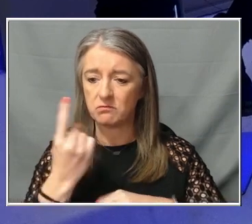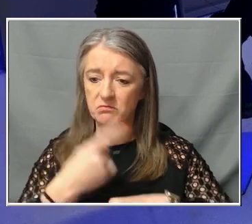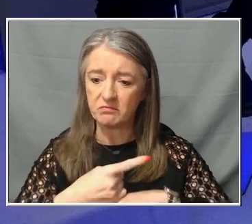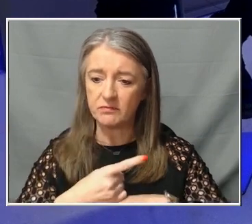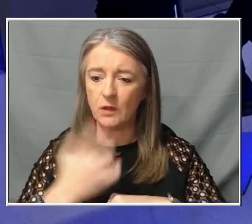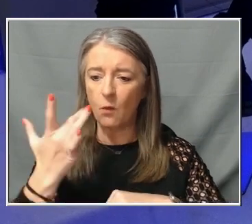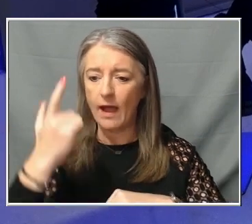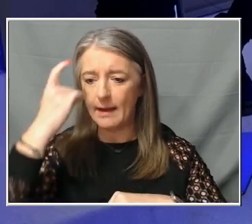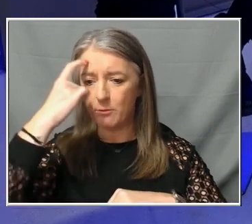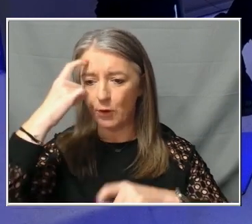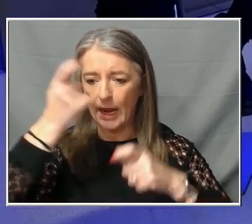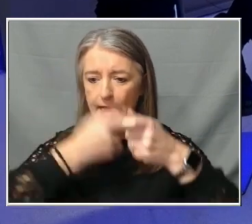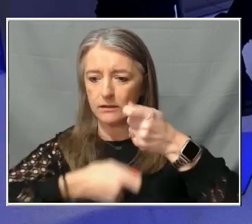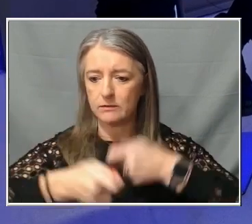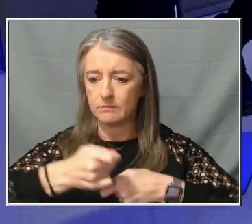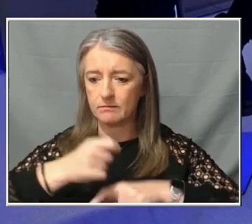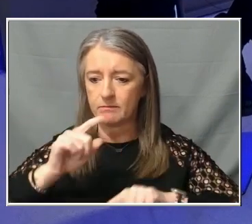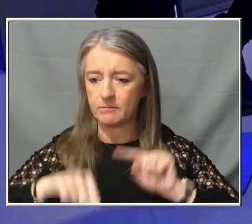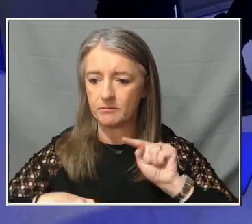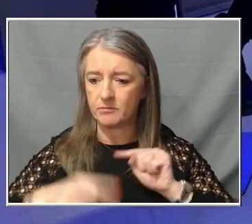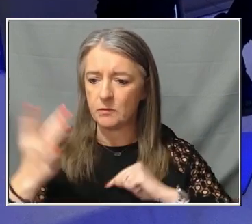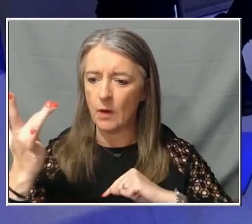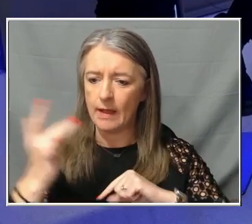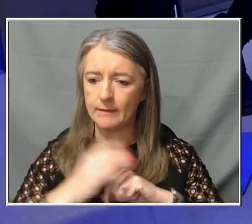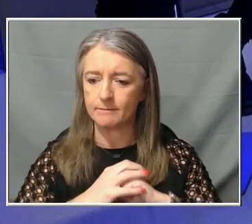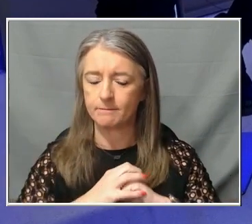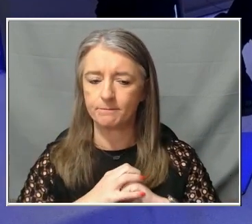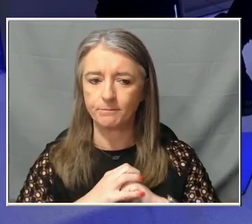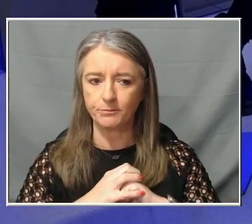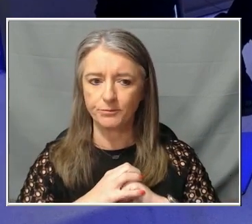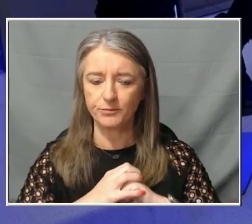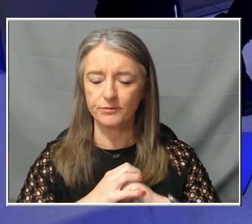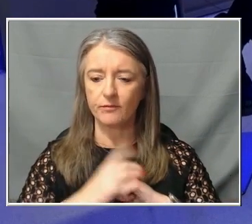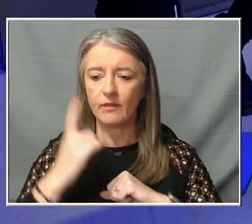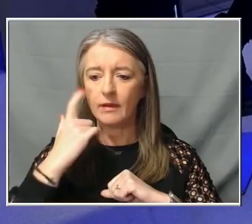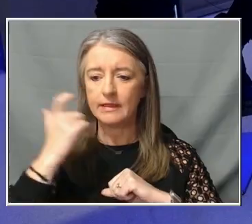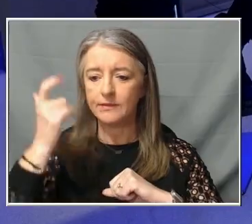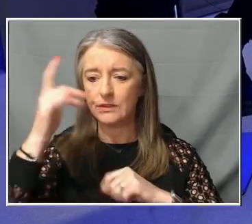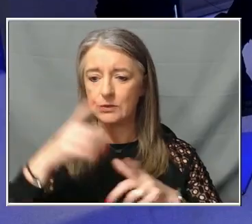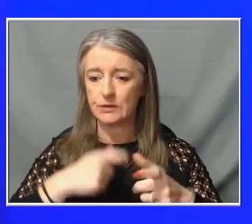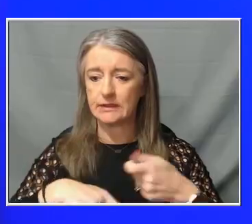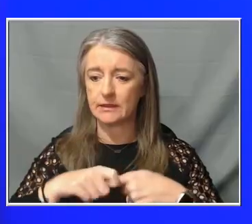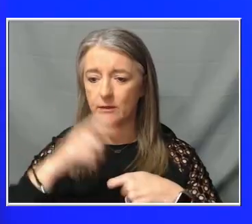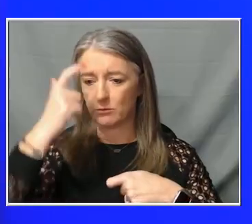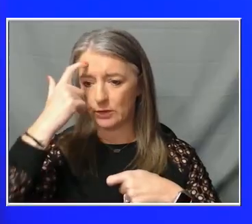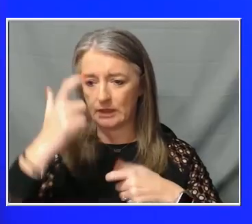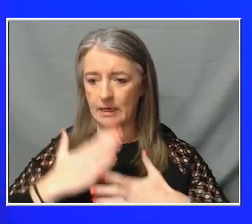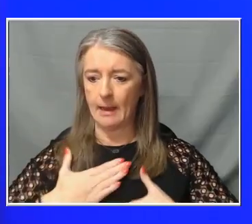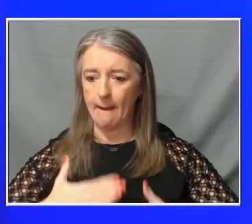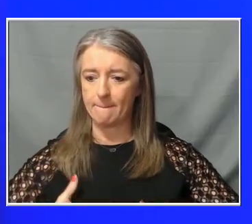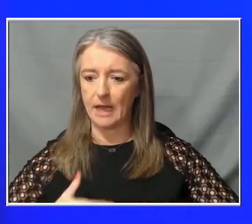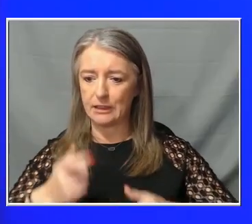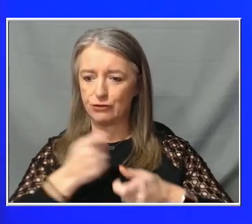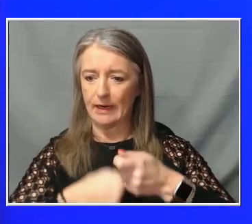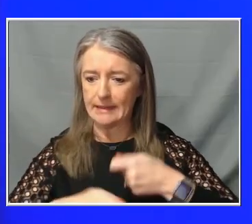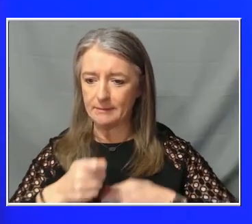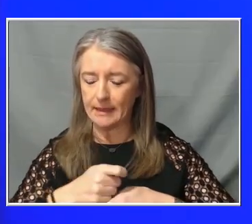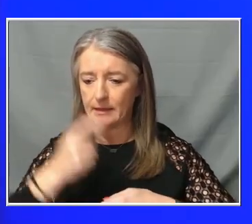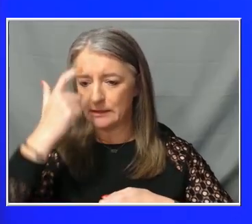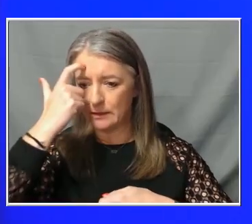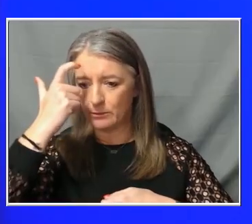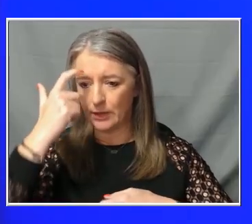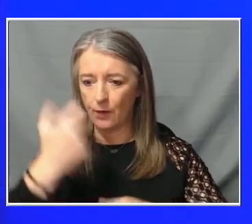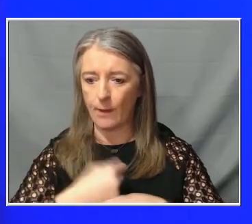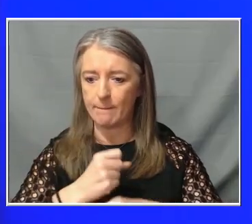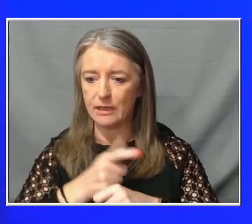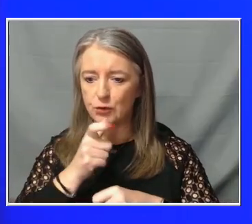brain transplants? Because if you did a brain transplant, you'd be doing a body transplant, because the brain is what makes you